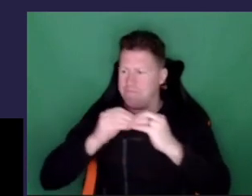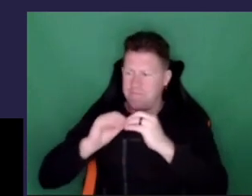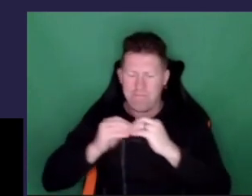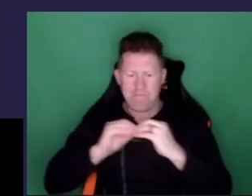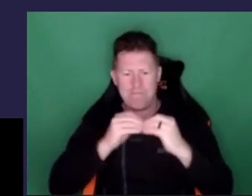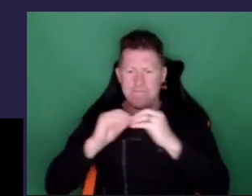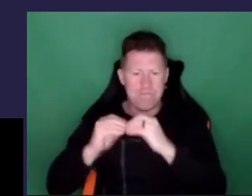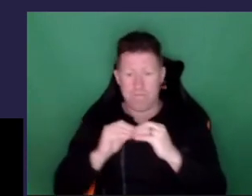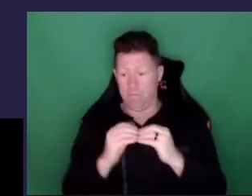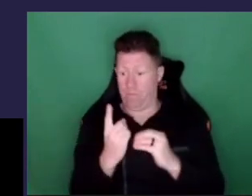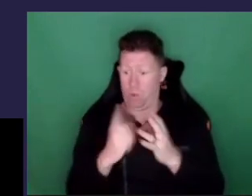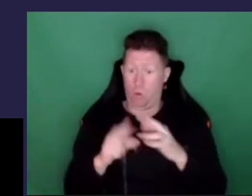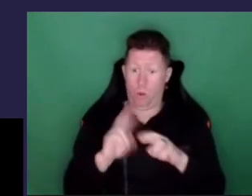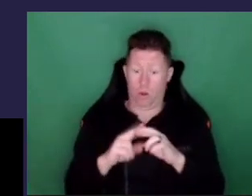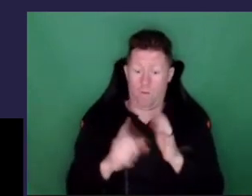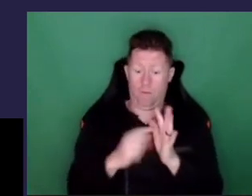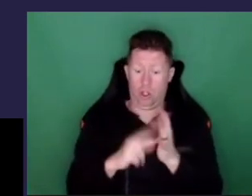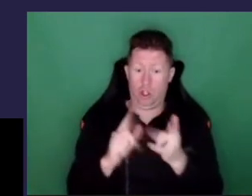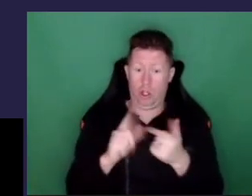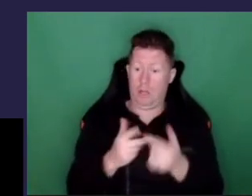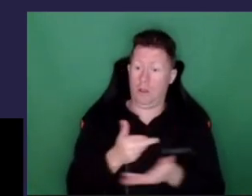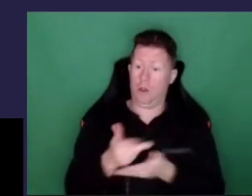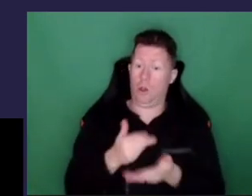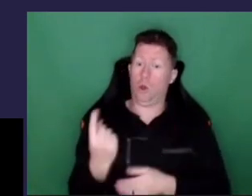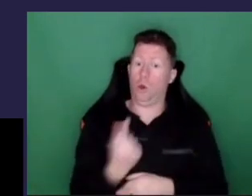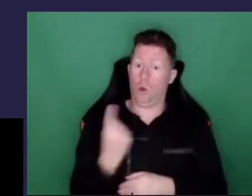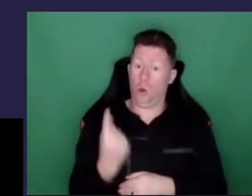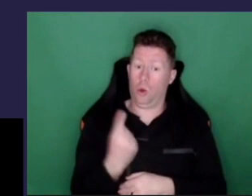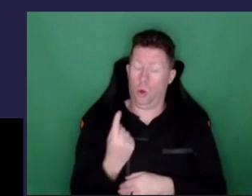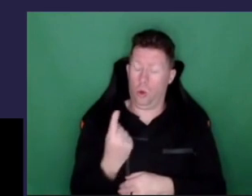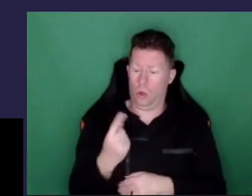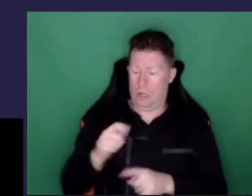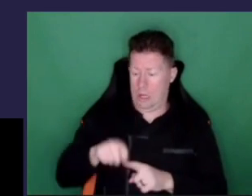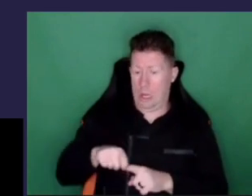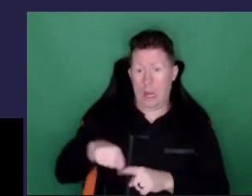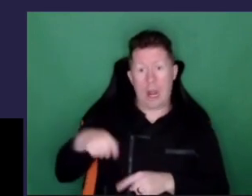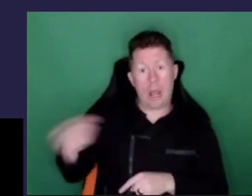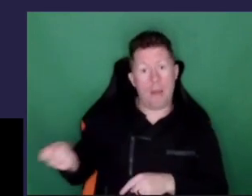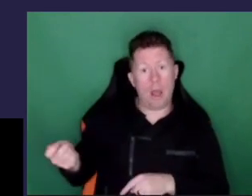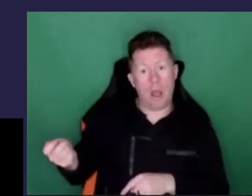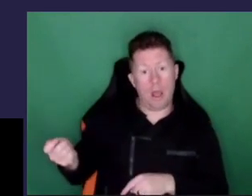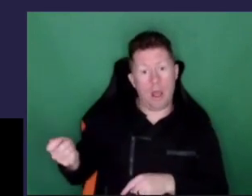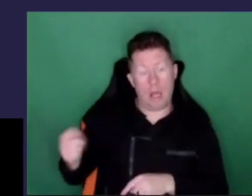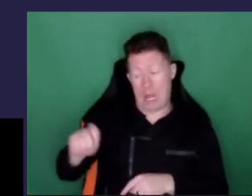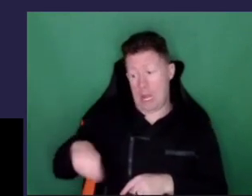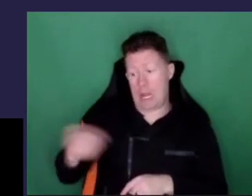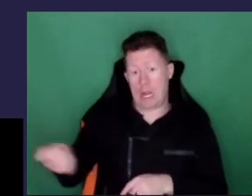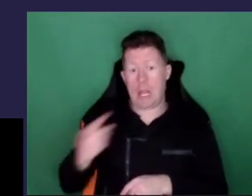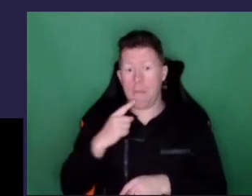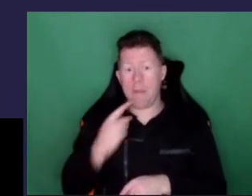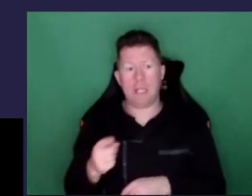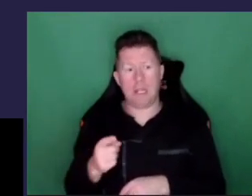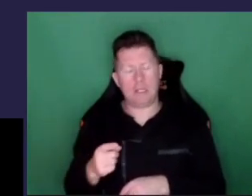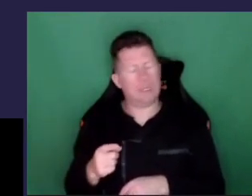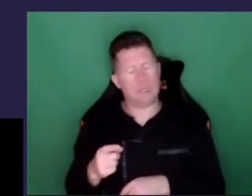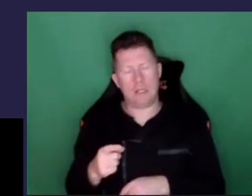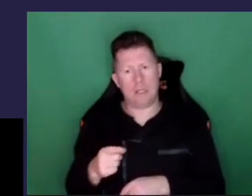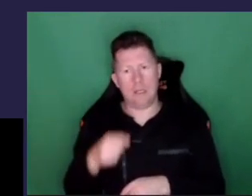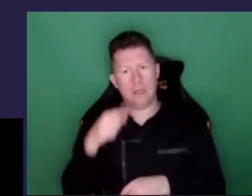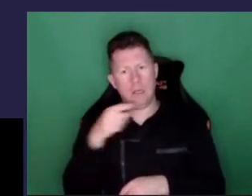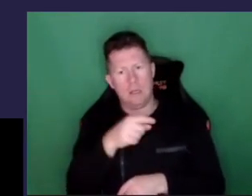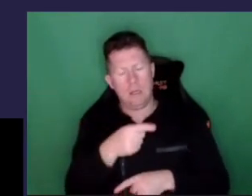And one of those people that Janie talked to their next door neighbor. And the next door neighbor said, it's funny you tell us